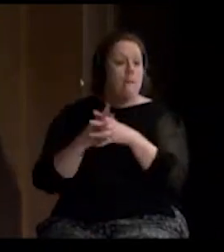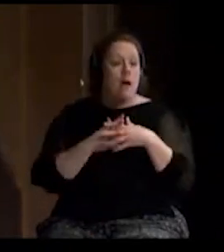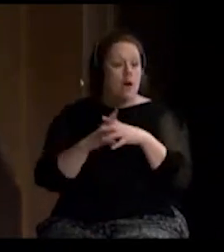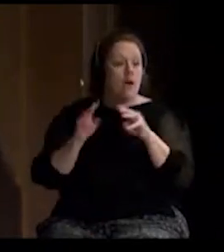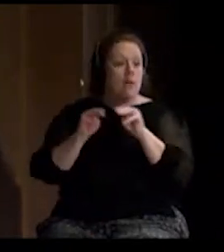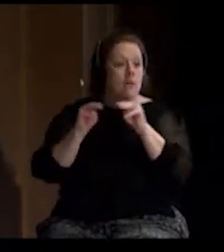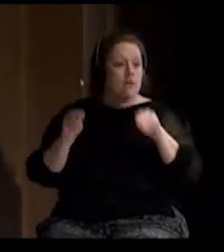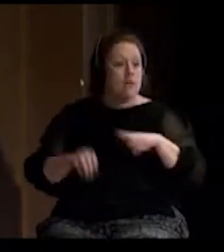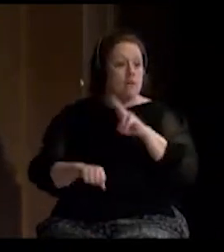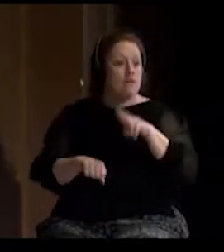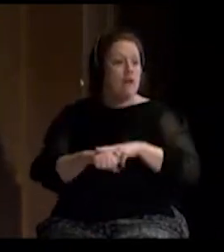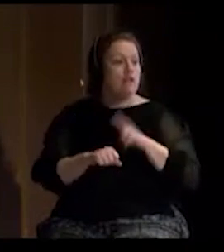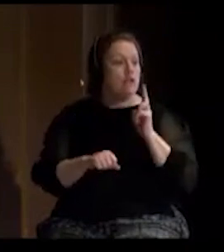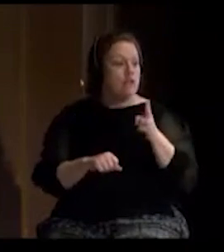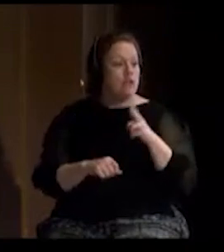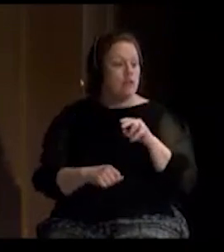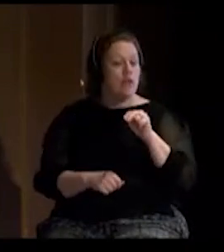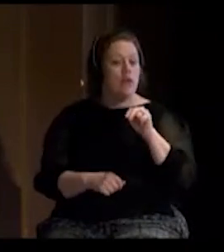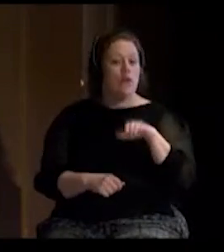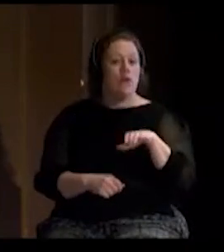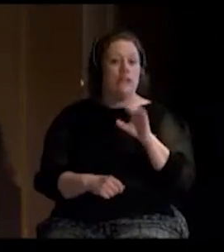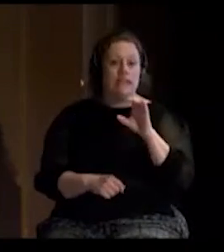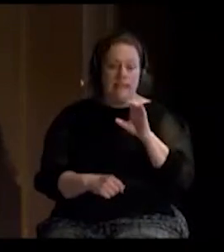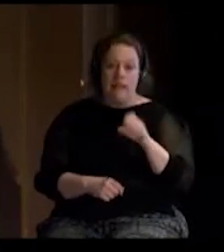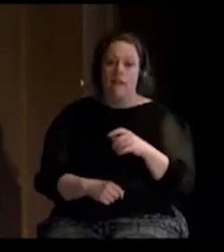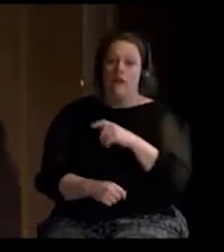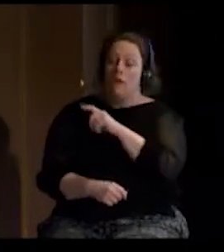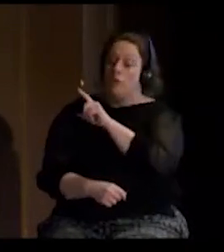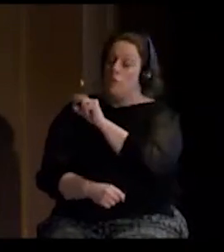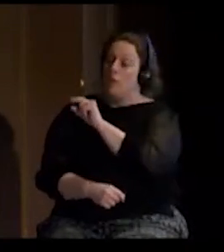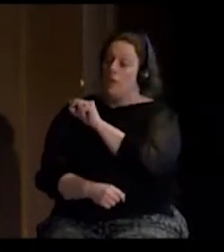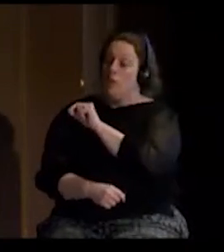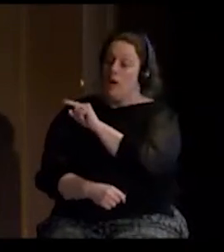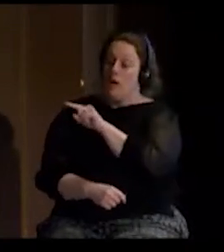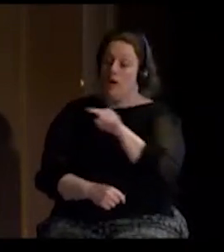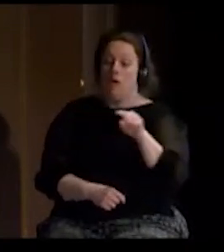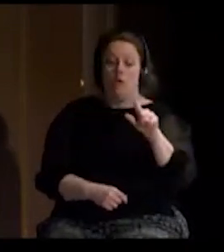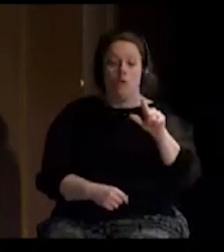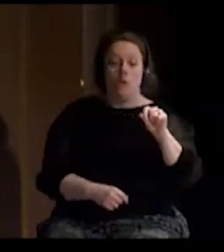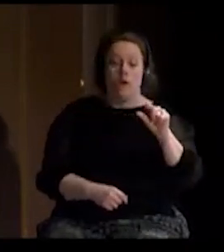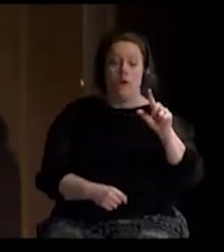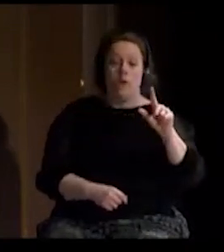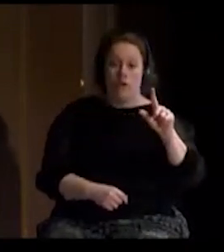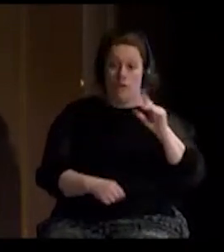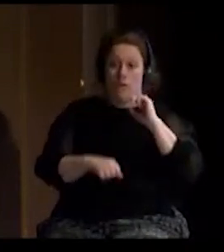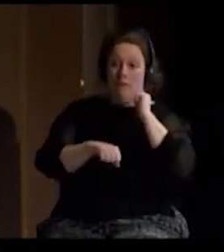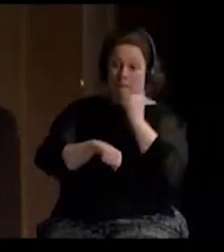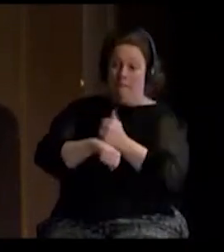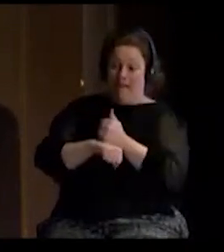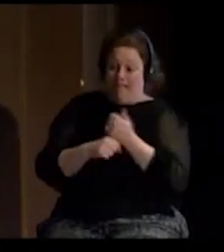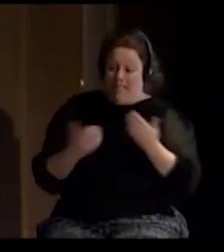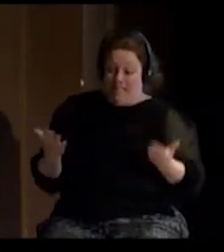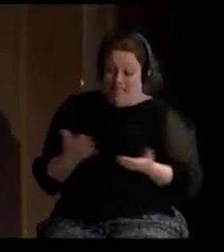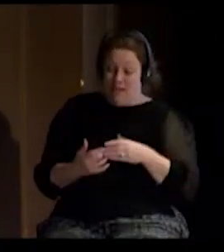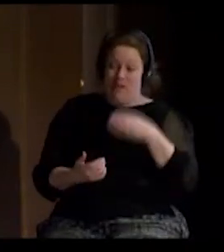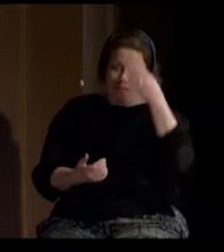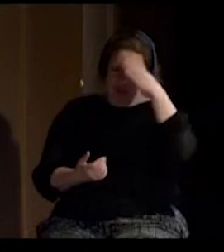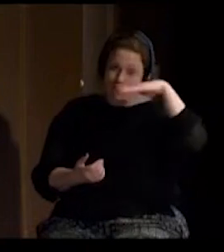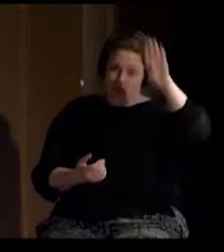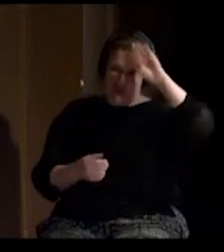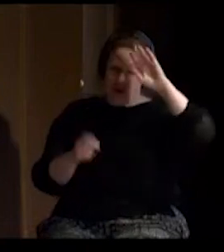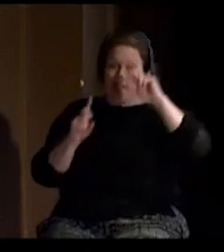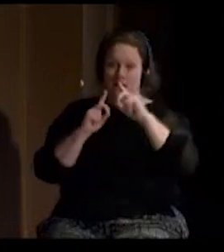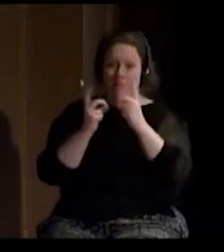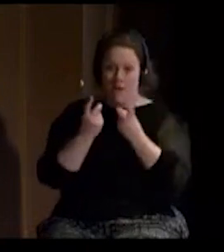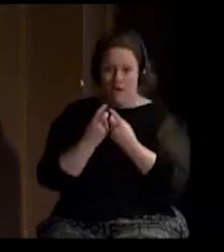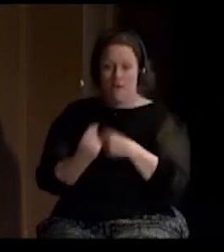City. Between 2020 and 2023, she was based here in the anthropology department at the National